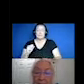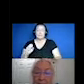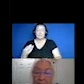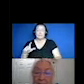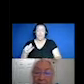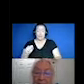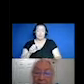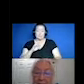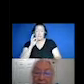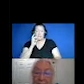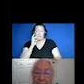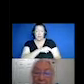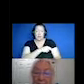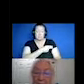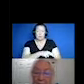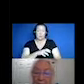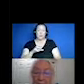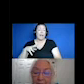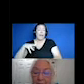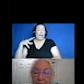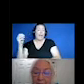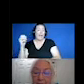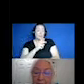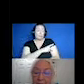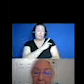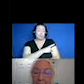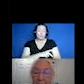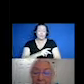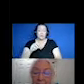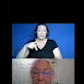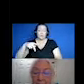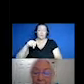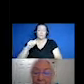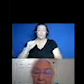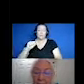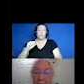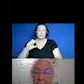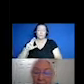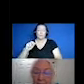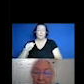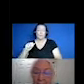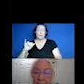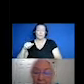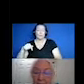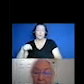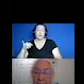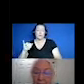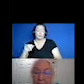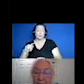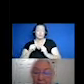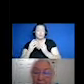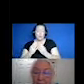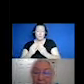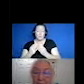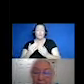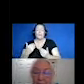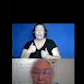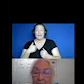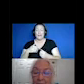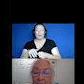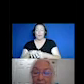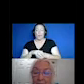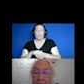Hospital, and then outpatient facilities at the Pasco Yaqui tribe. And also they have locations